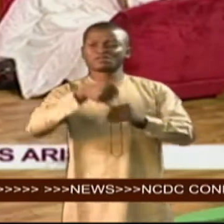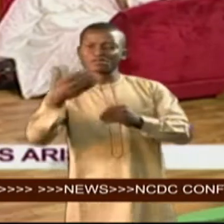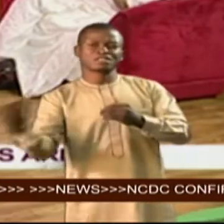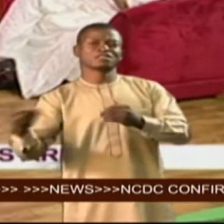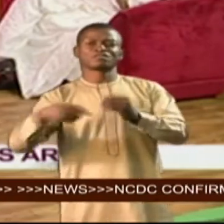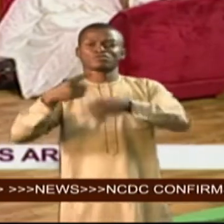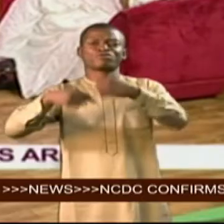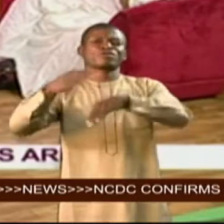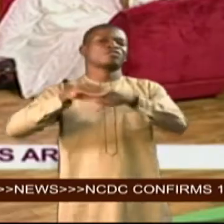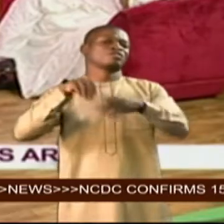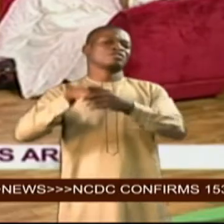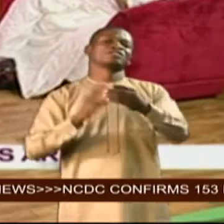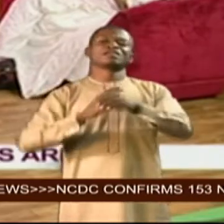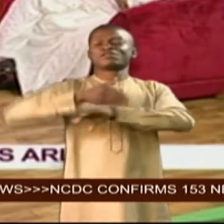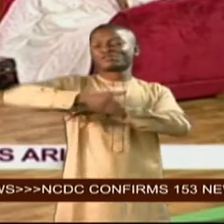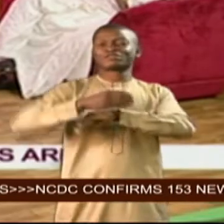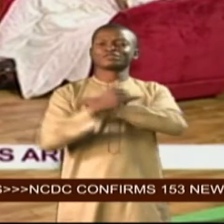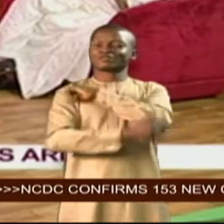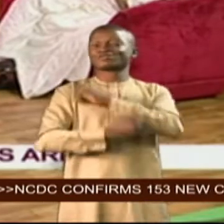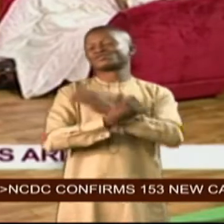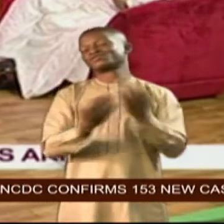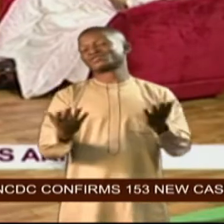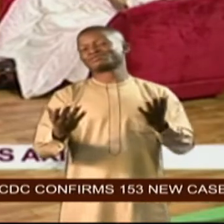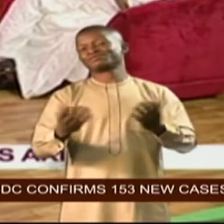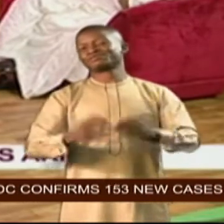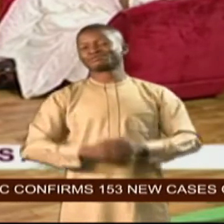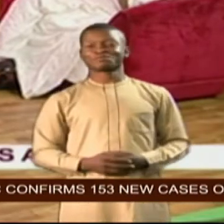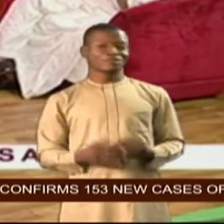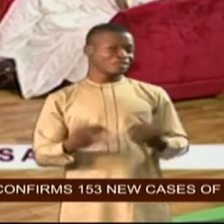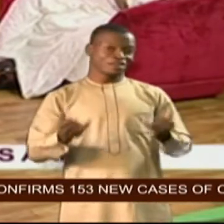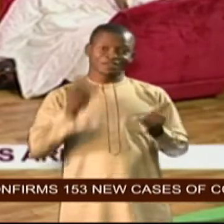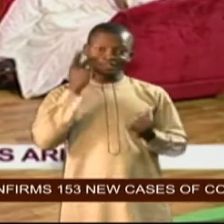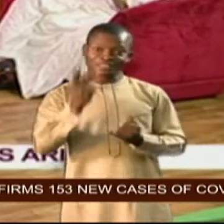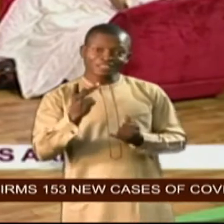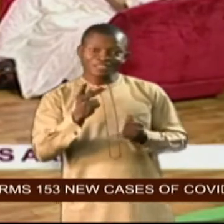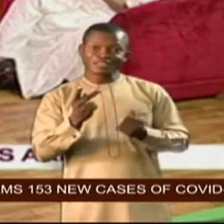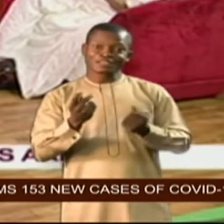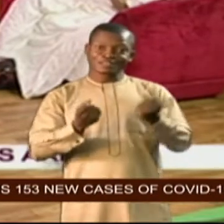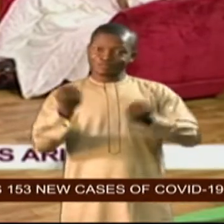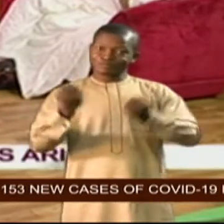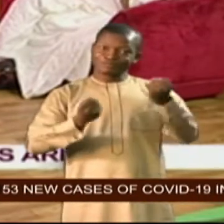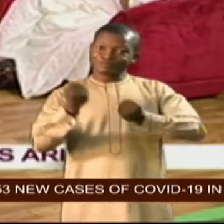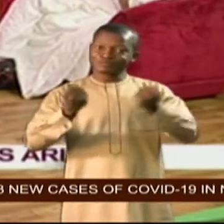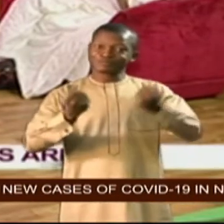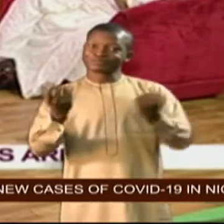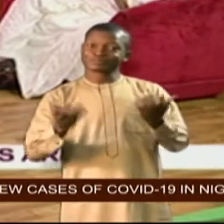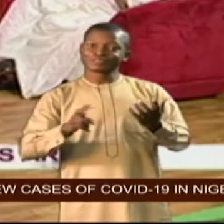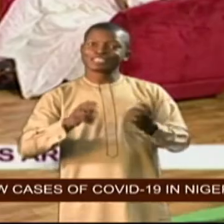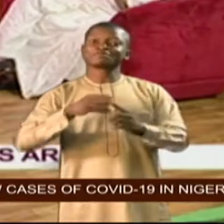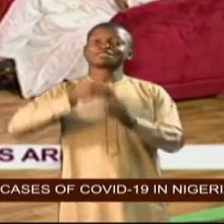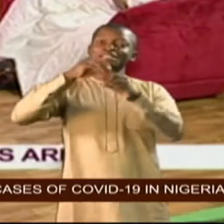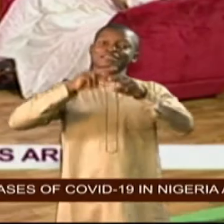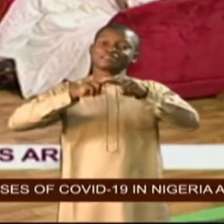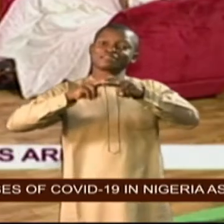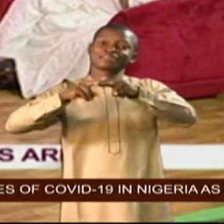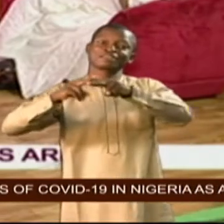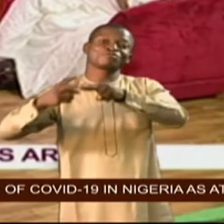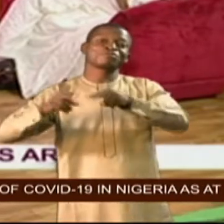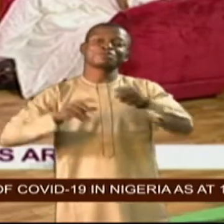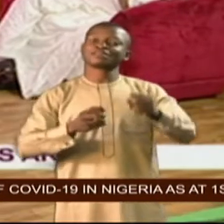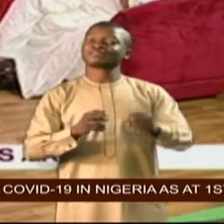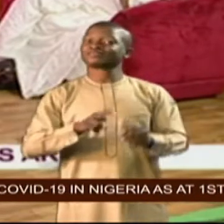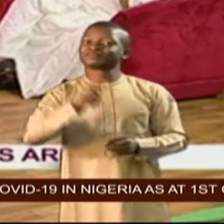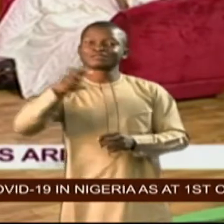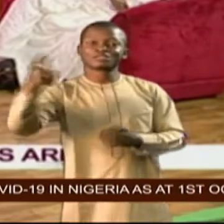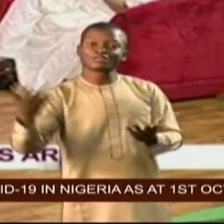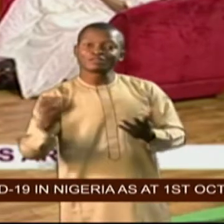Nothing opens up a country like transportation, especially rail transportation. You can